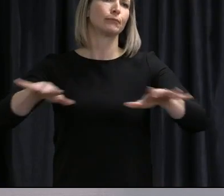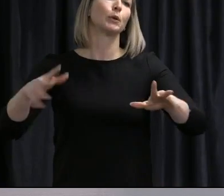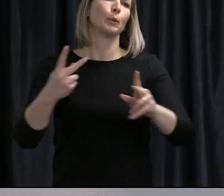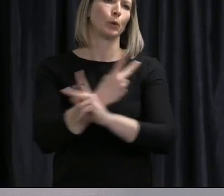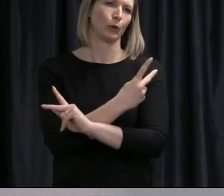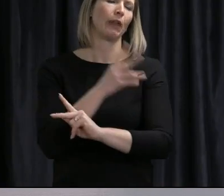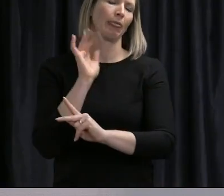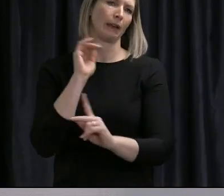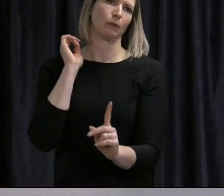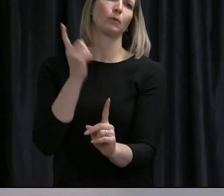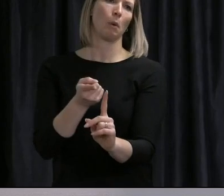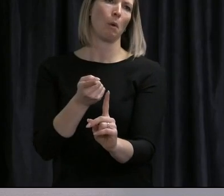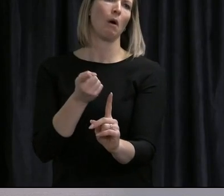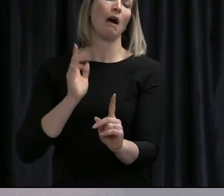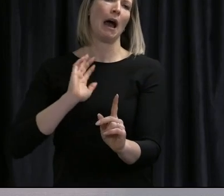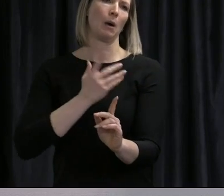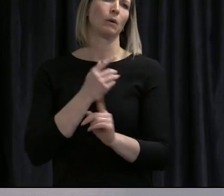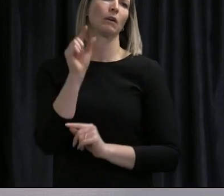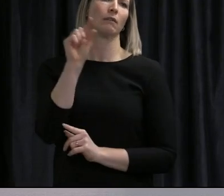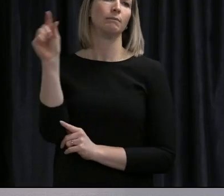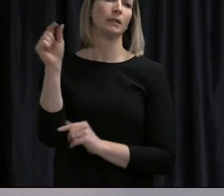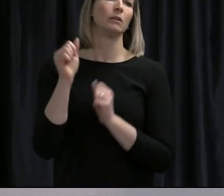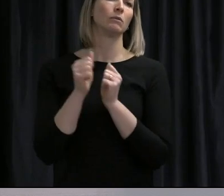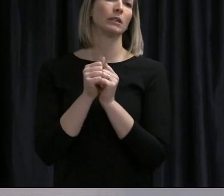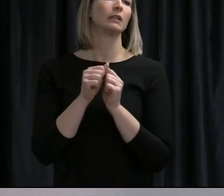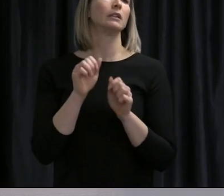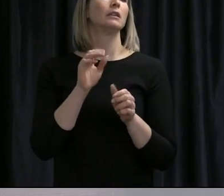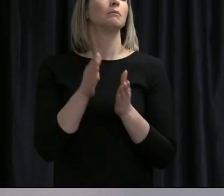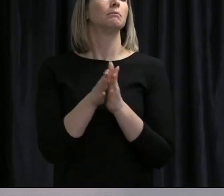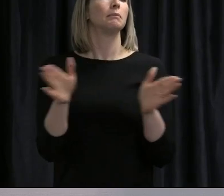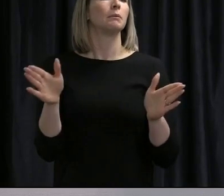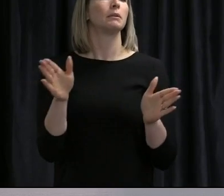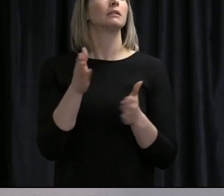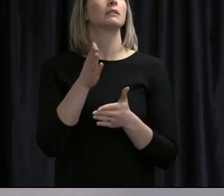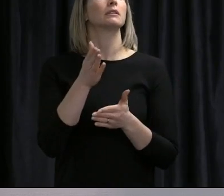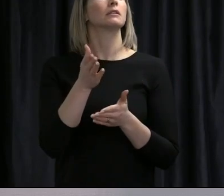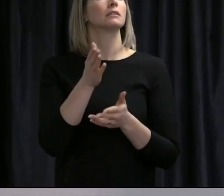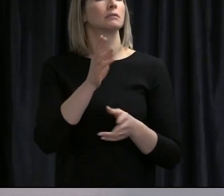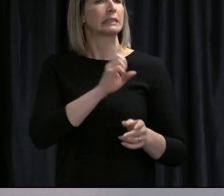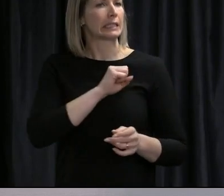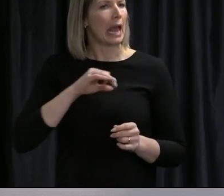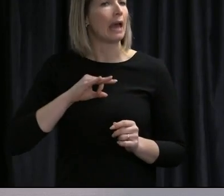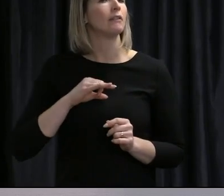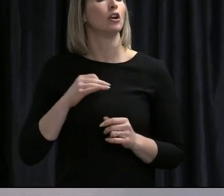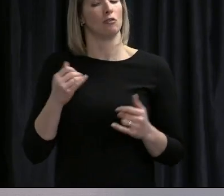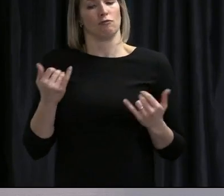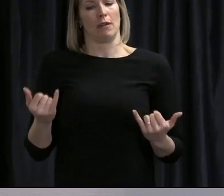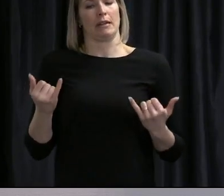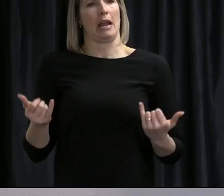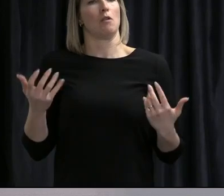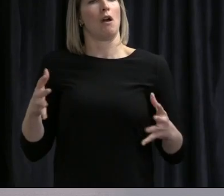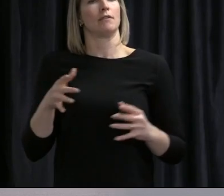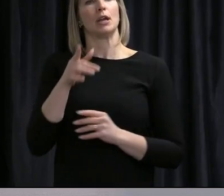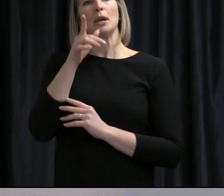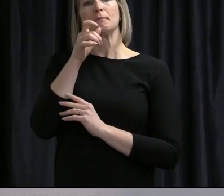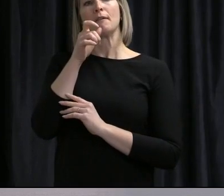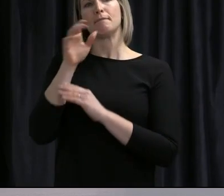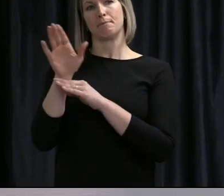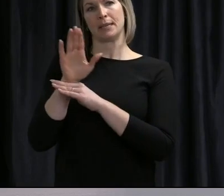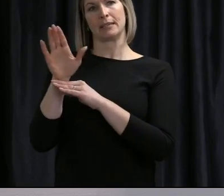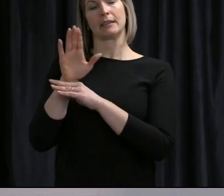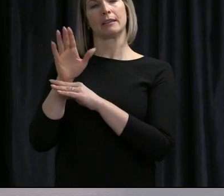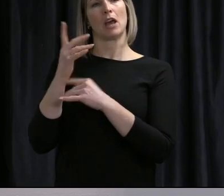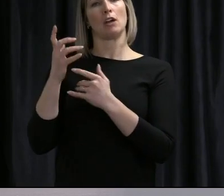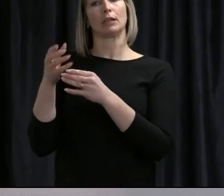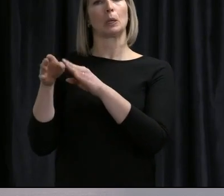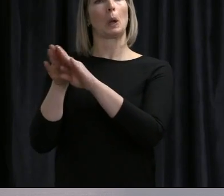measures we can as a government to work with our public sector employees to be able to do that. We already know that many private sector companies are also stepping up